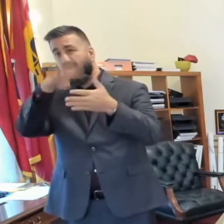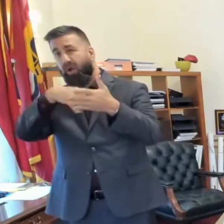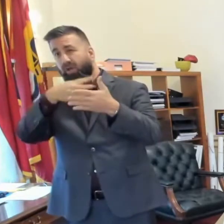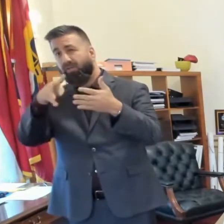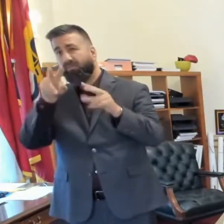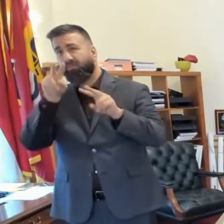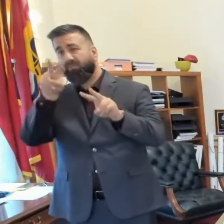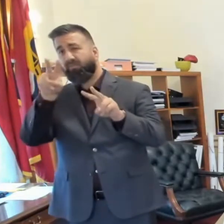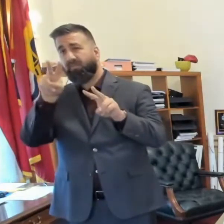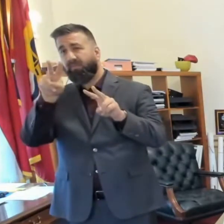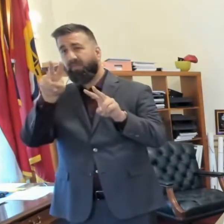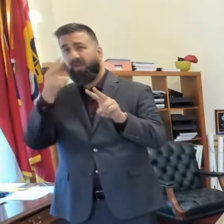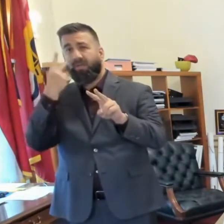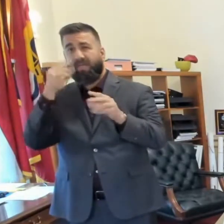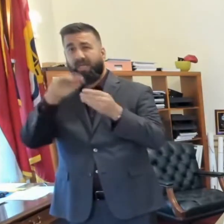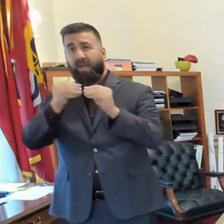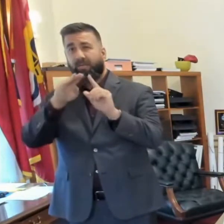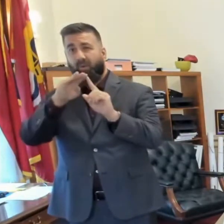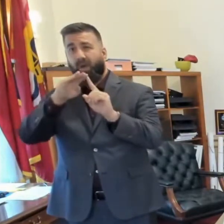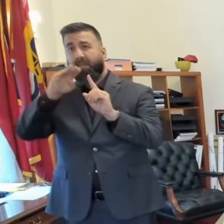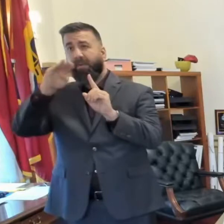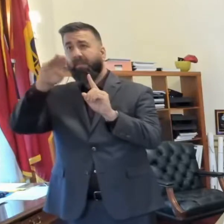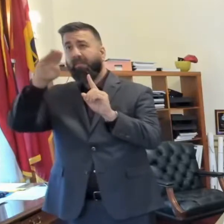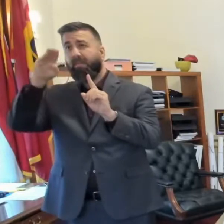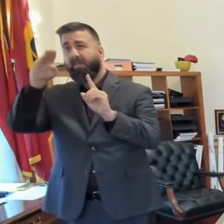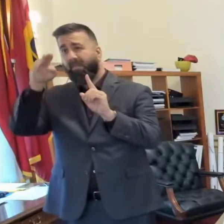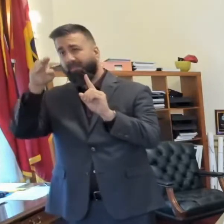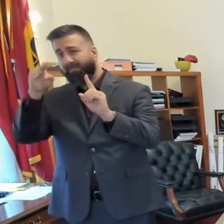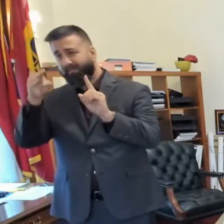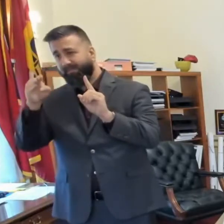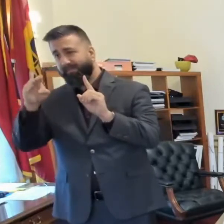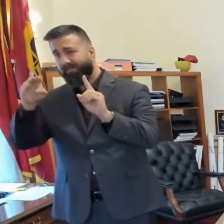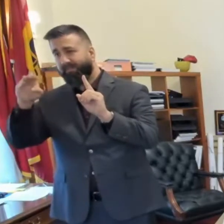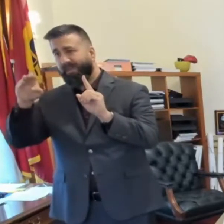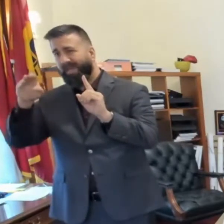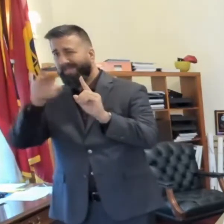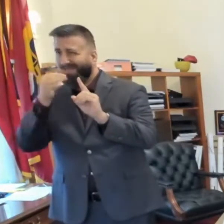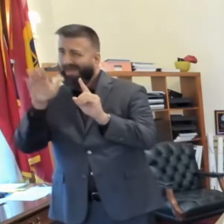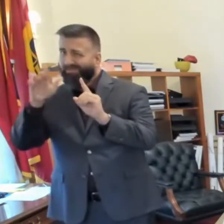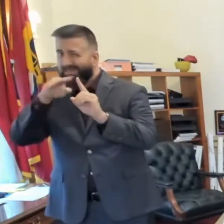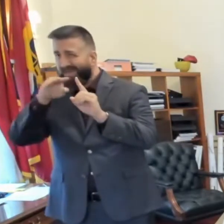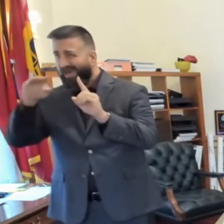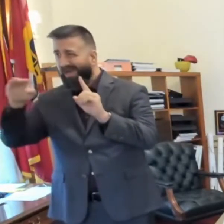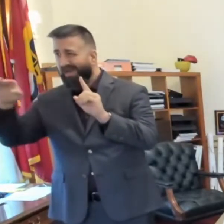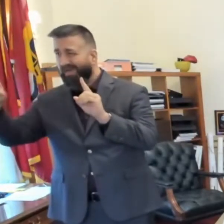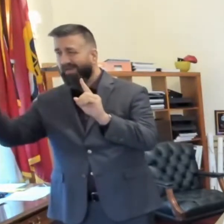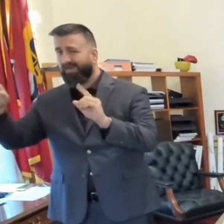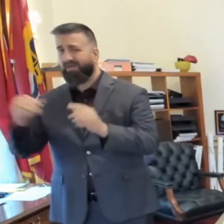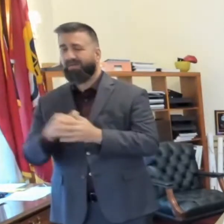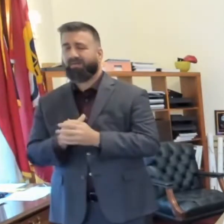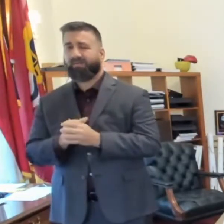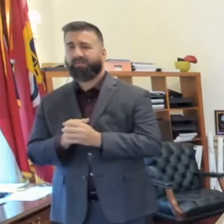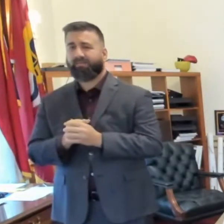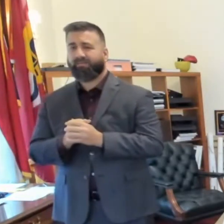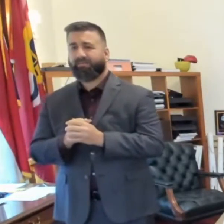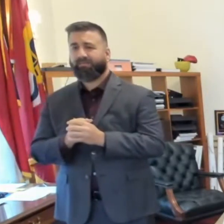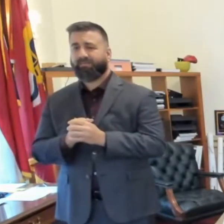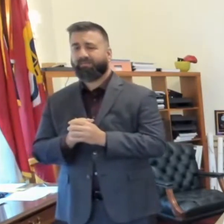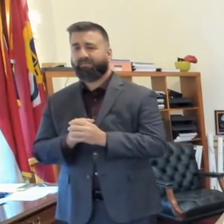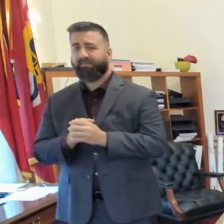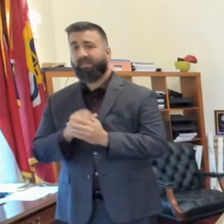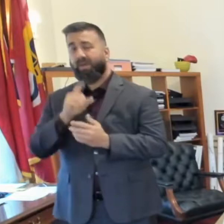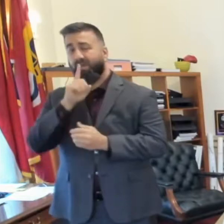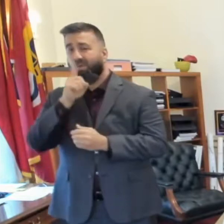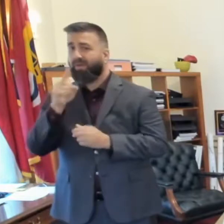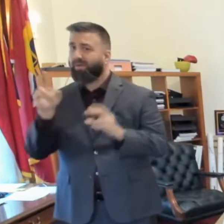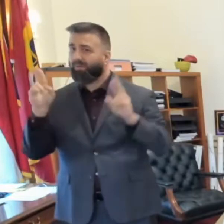the numbers going up, and then down a bit, and just sort of hovering there. So we're at a bit of a plateau, and